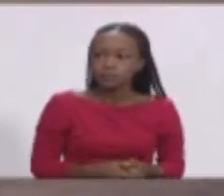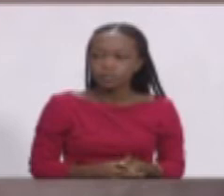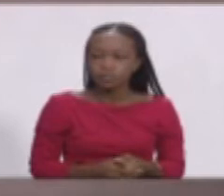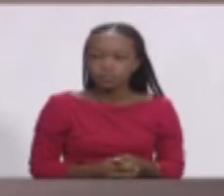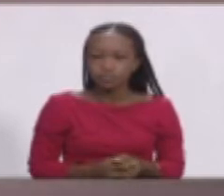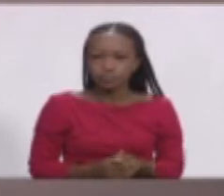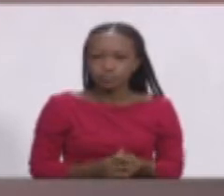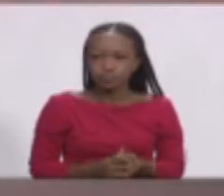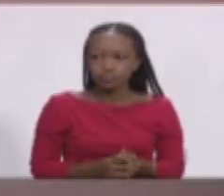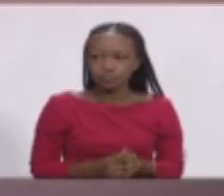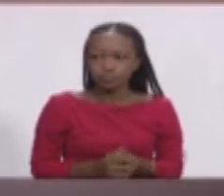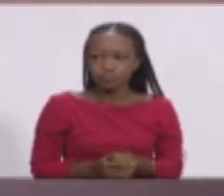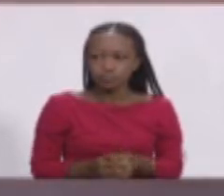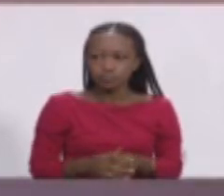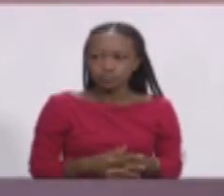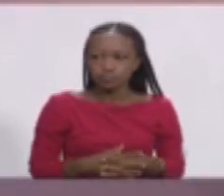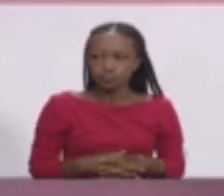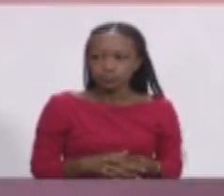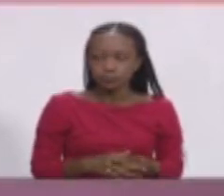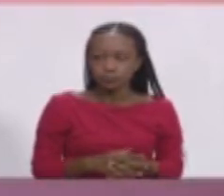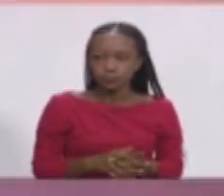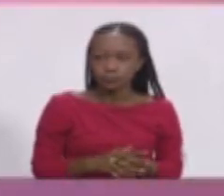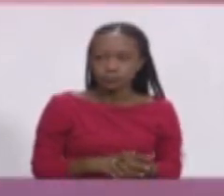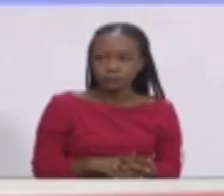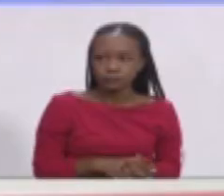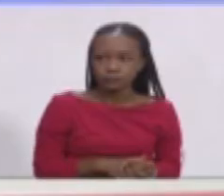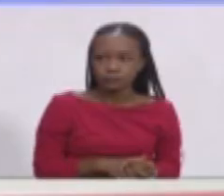Reporting for Ebru TV, I'm Kaindo Stefano.